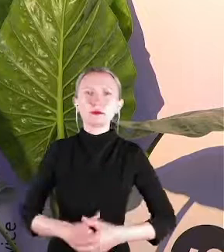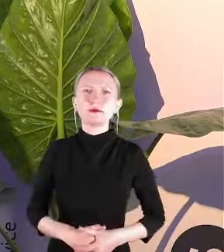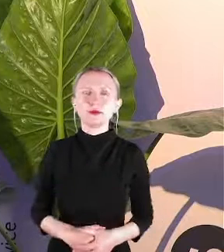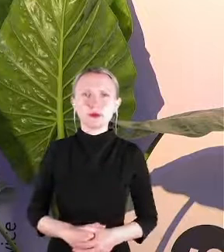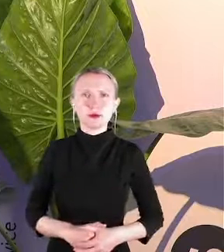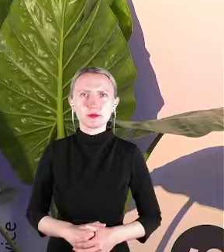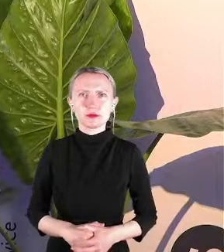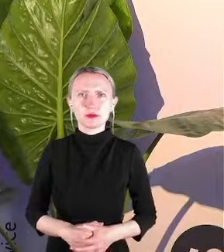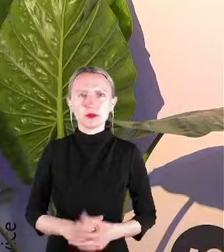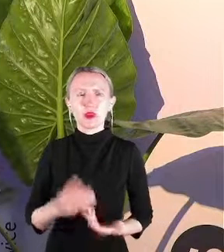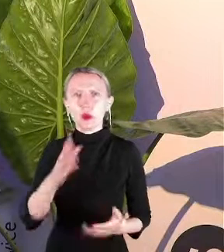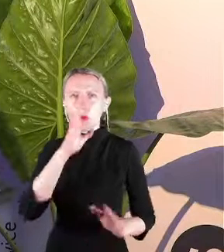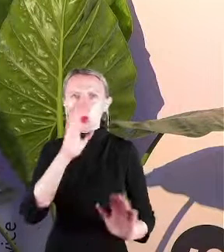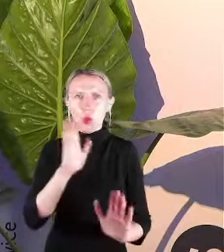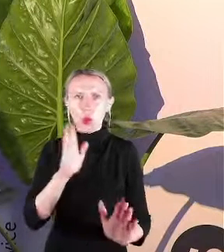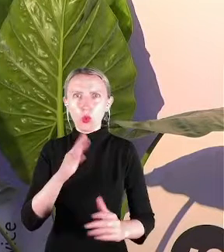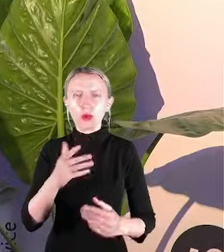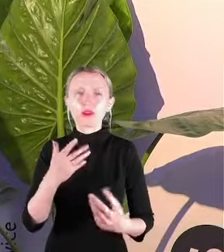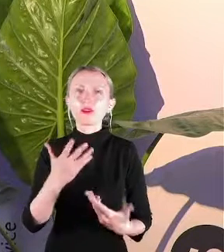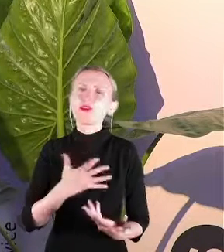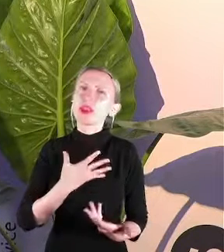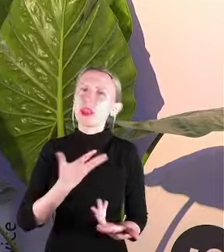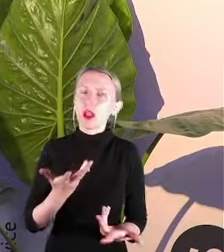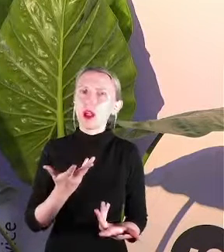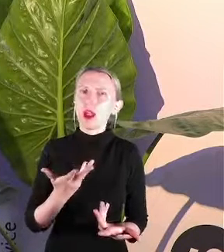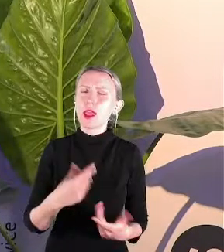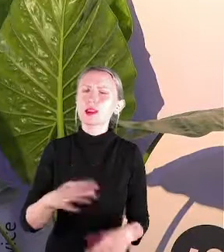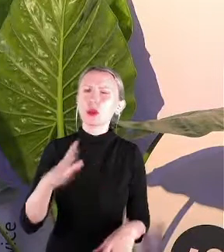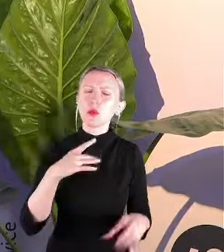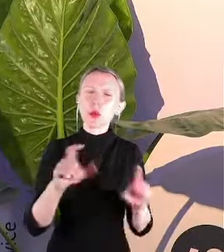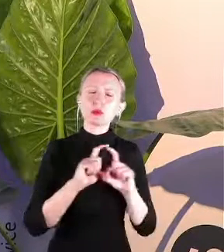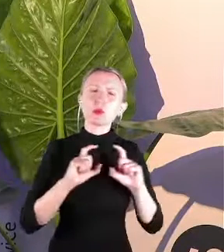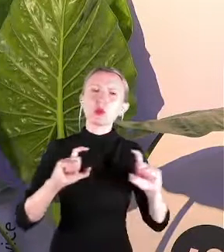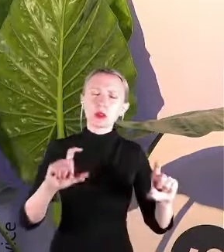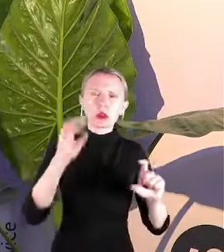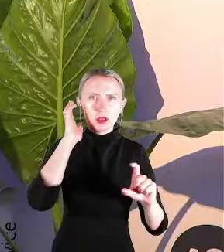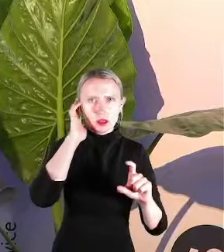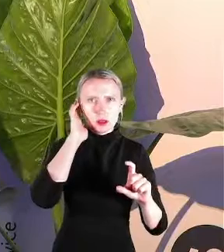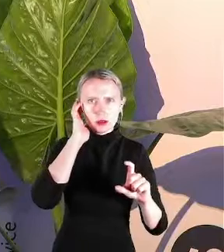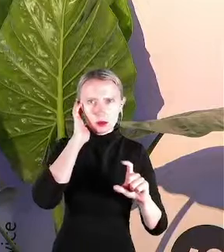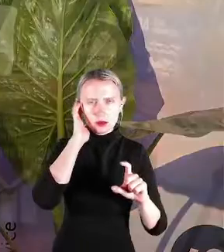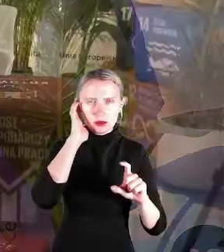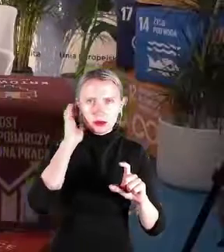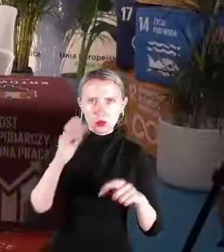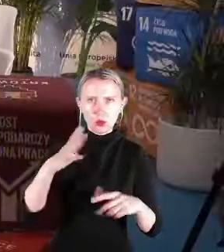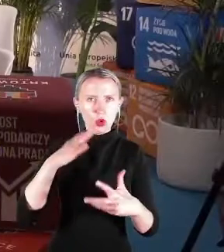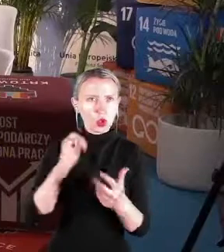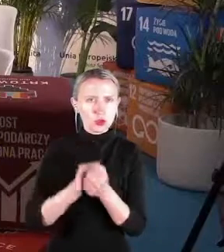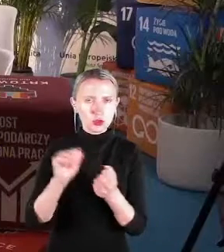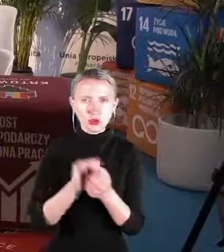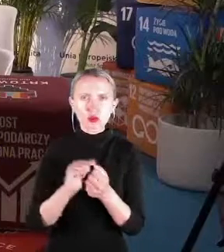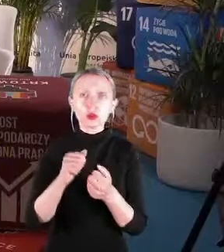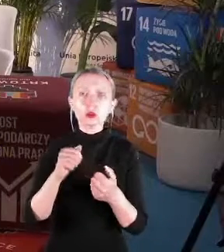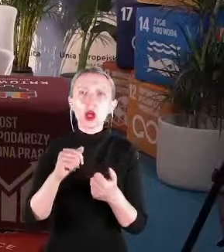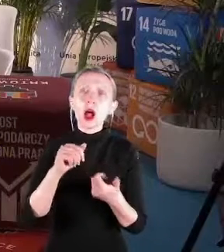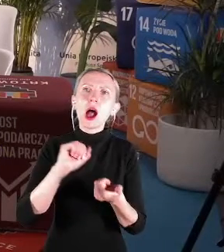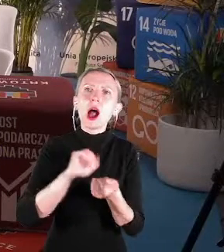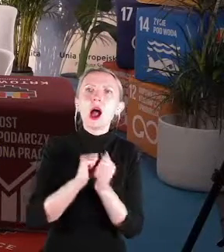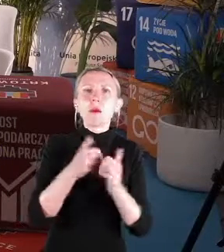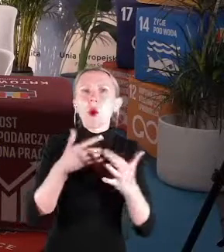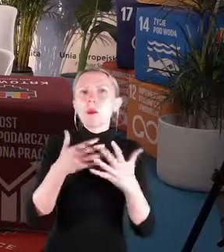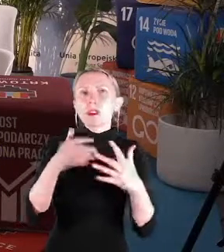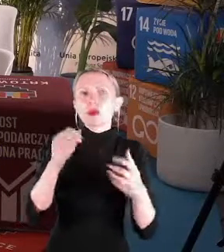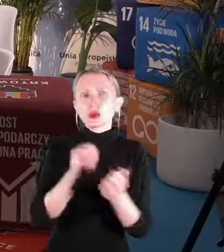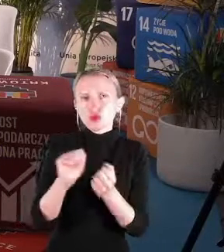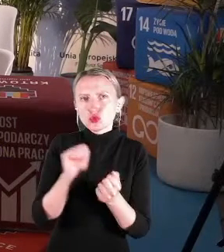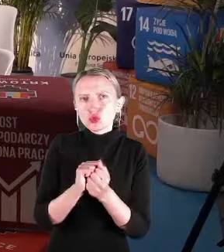any particular building that was demolished or was about to be demolished that really make you